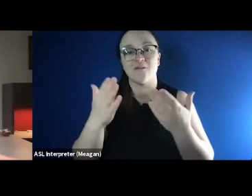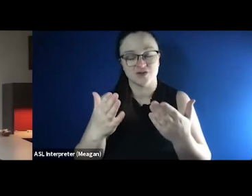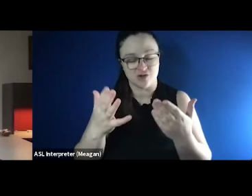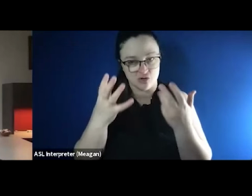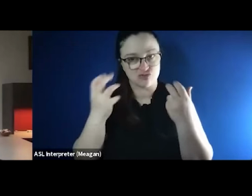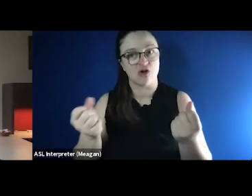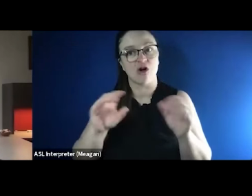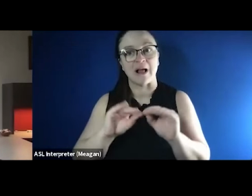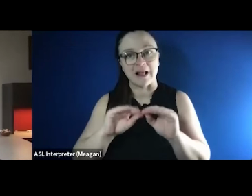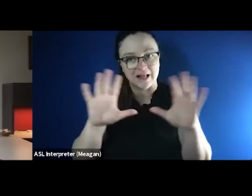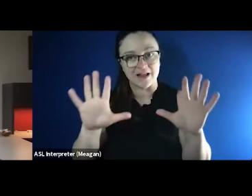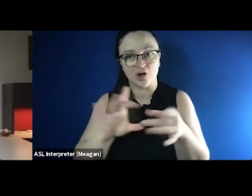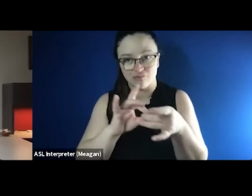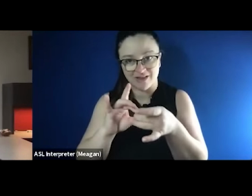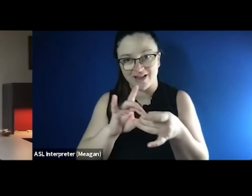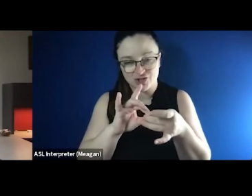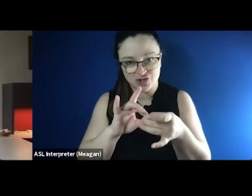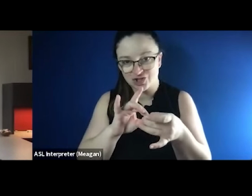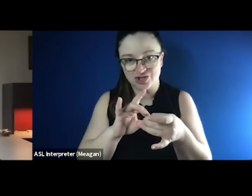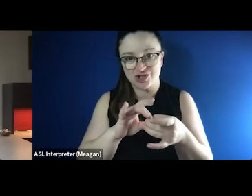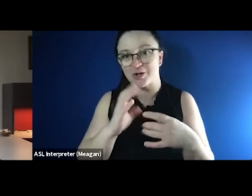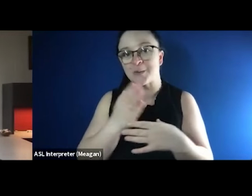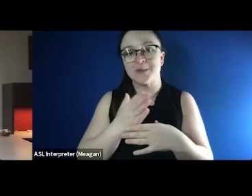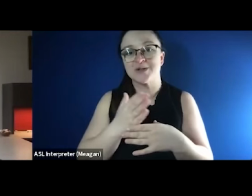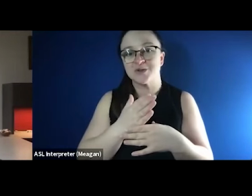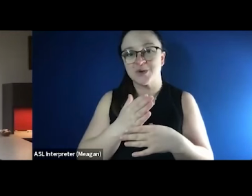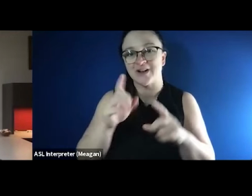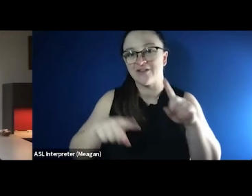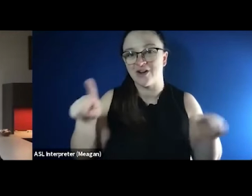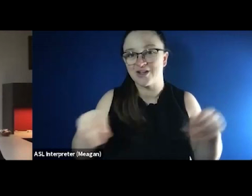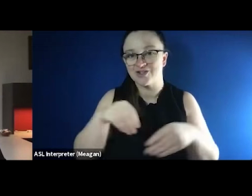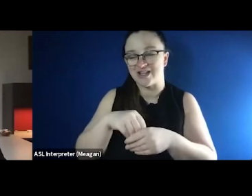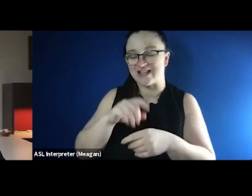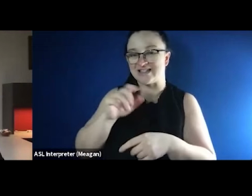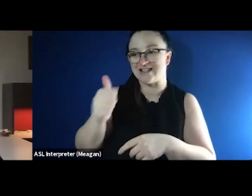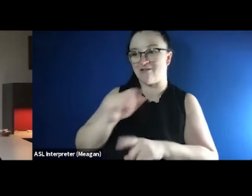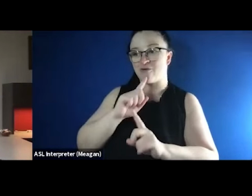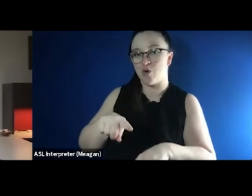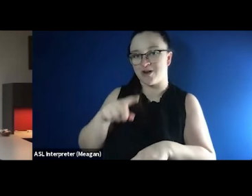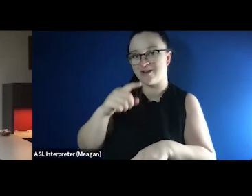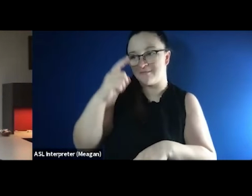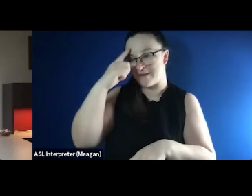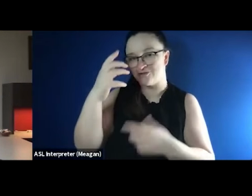strong relationship in terms of accounting for variation in self-reported mental health in the population.